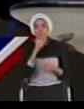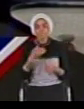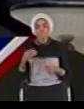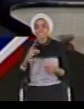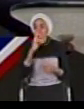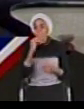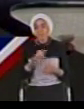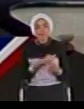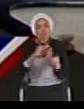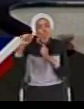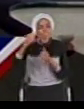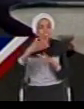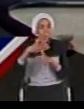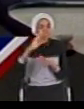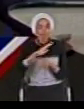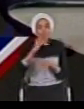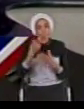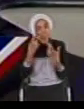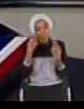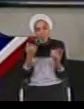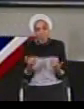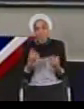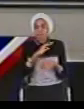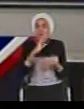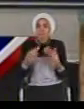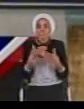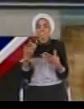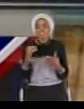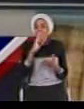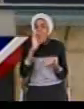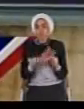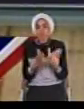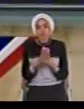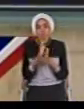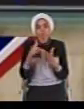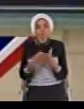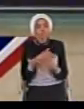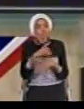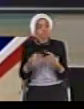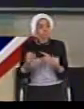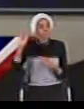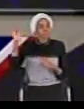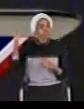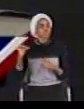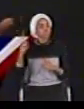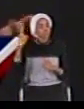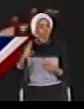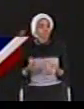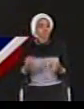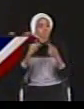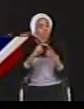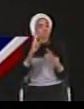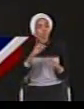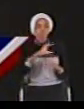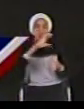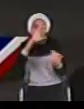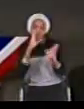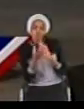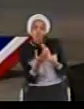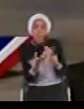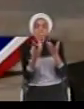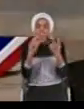away. Behold, all things have become new. When the grace of God comes to you, conversion